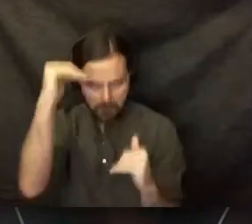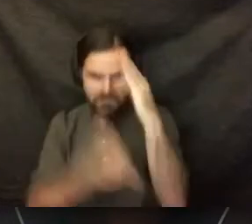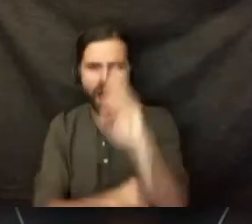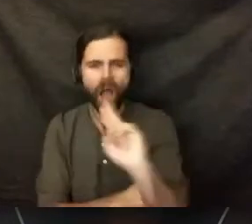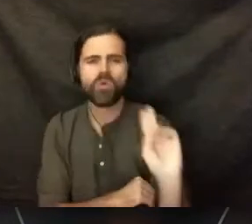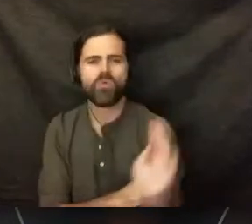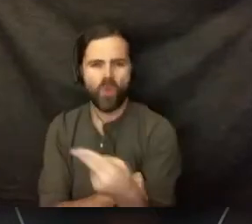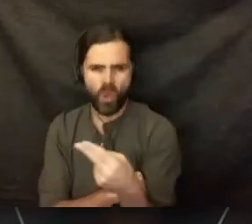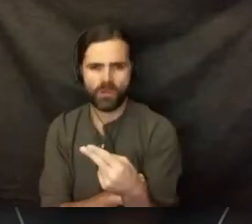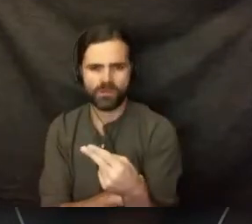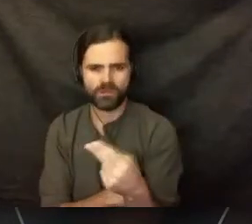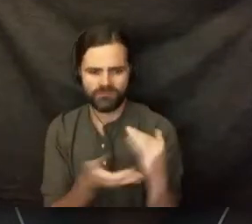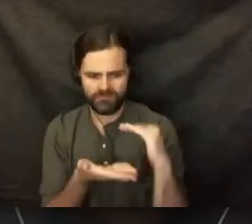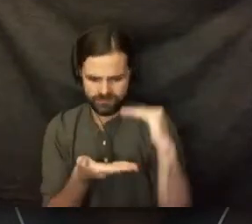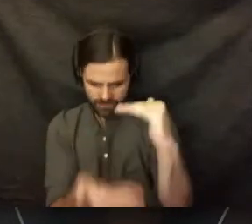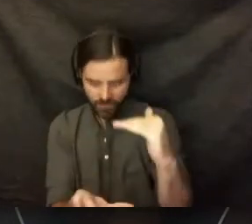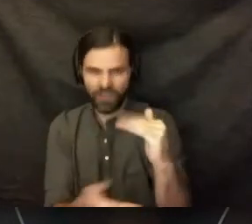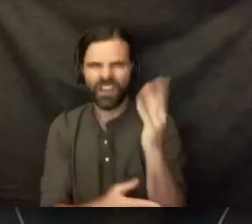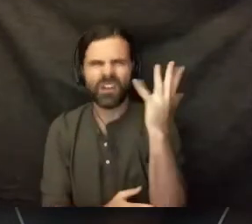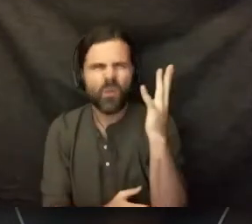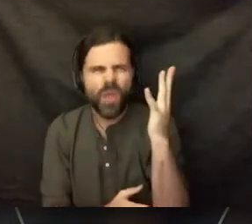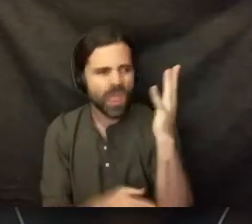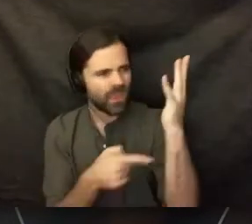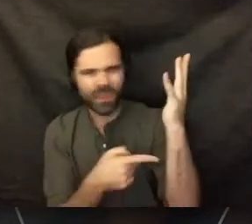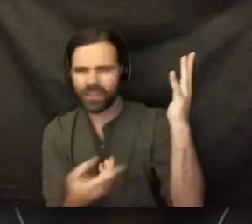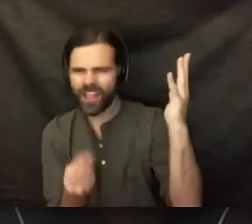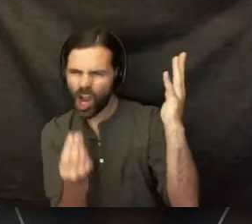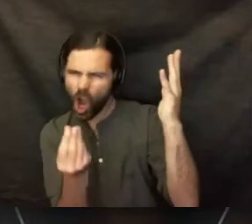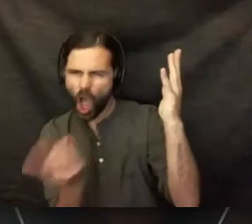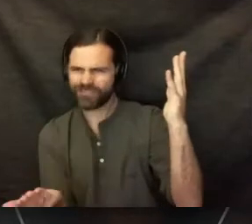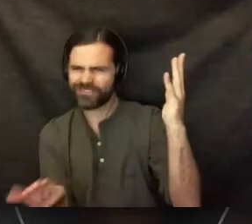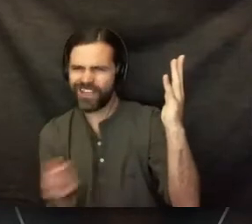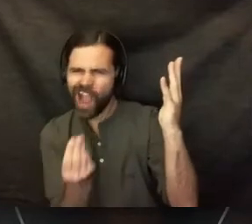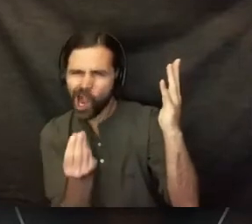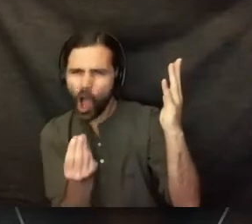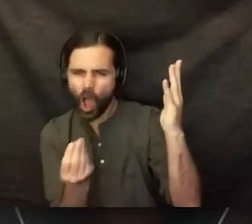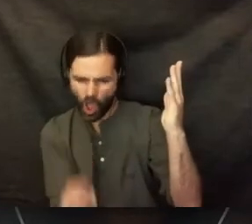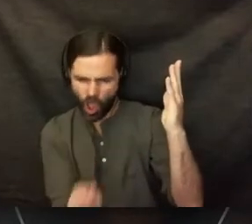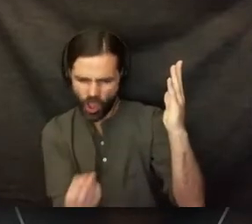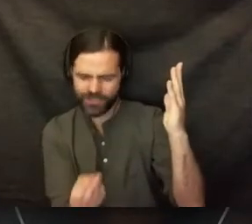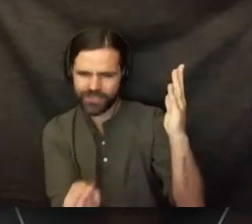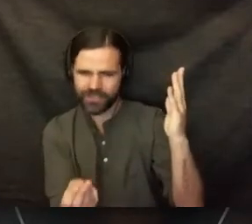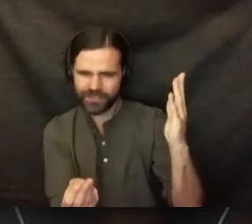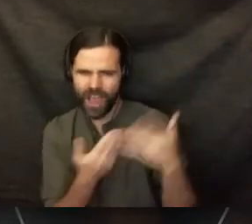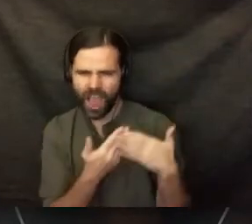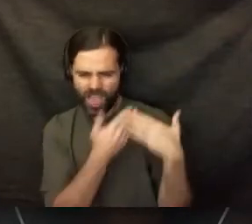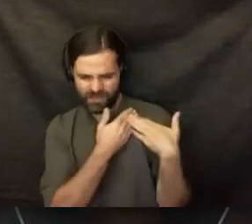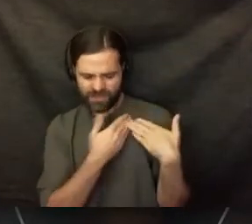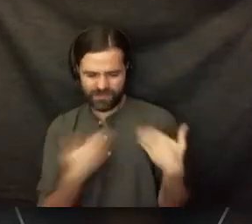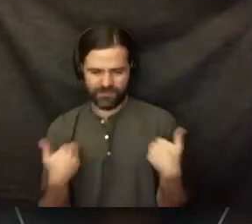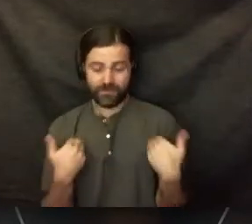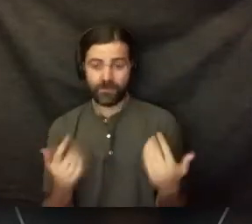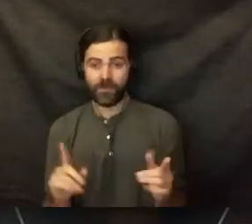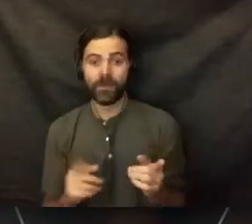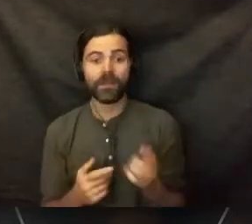do we do that when a tree is actually a cost, a liability on a government? So we talk about the maintenance costs, which